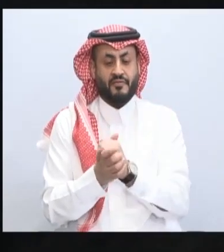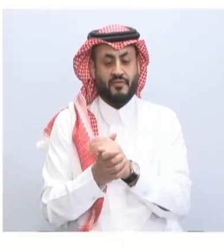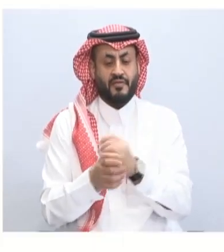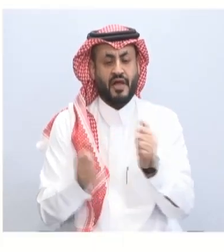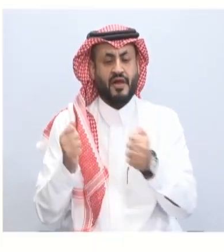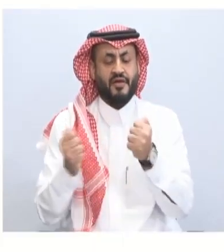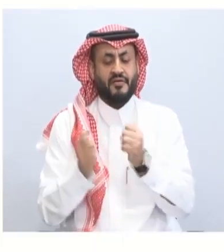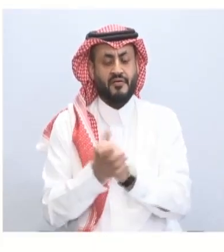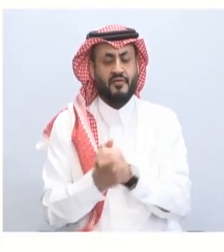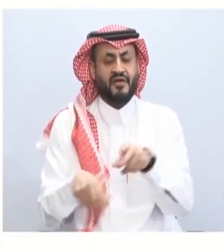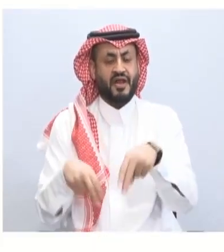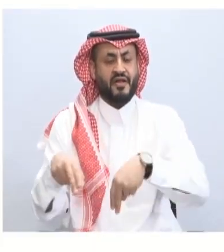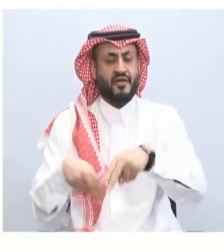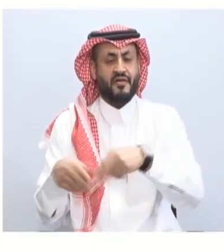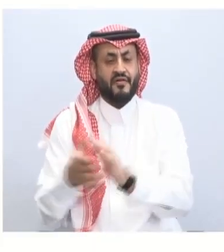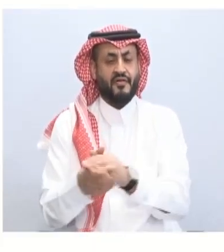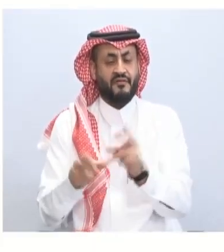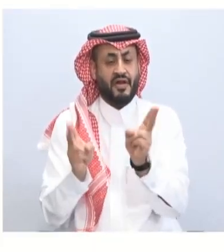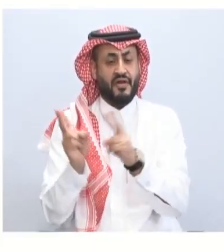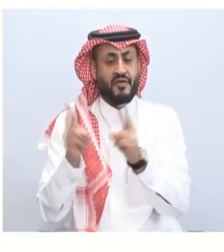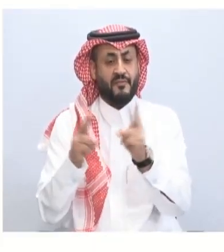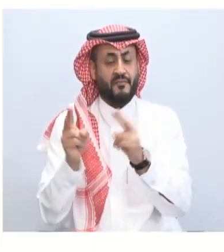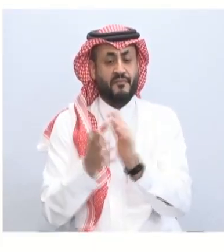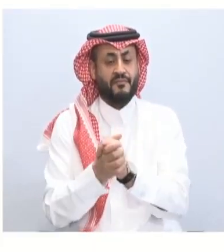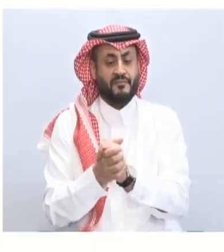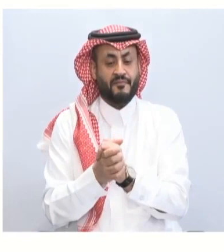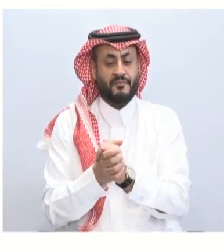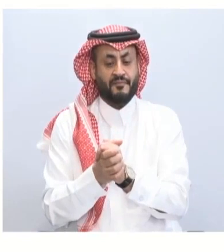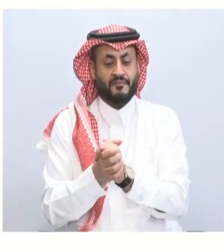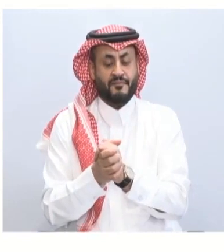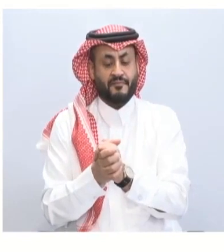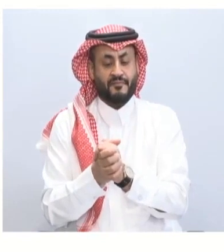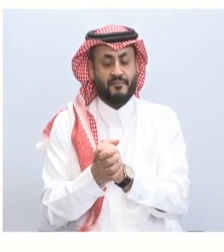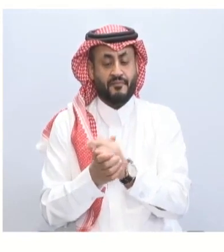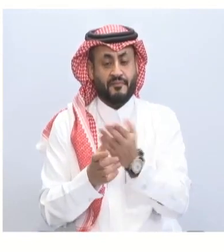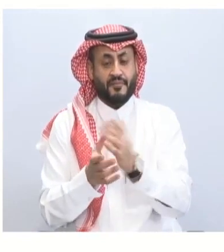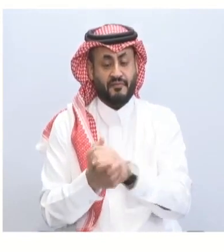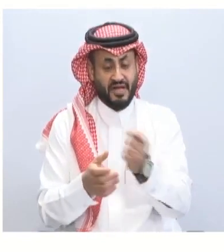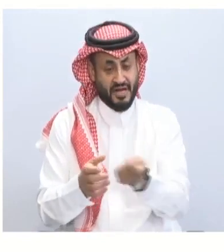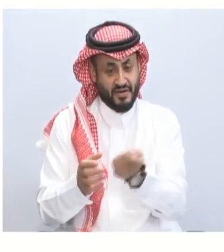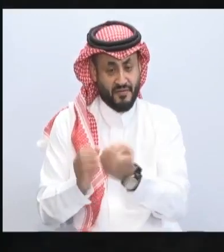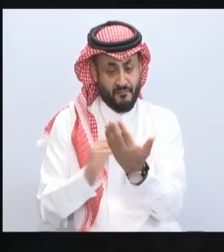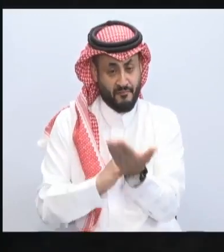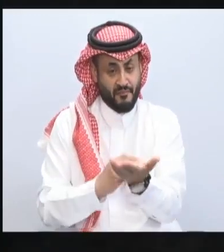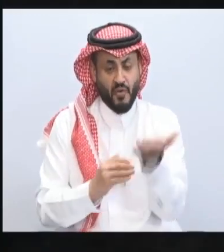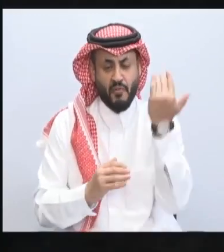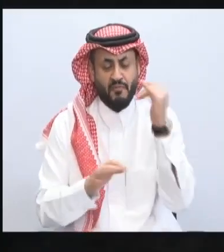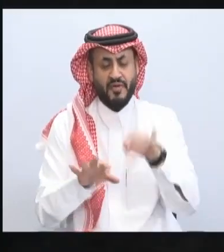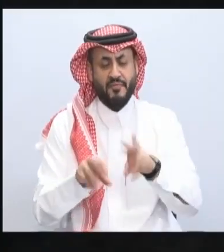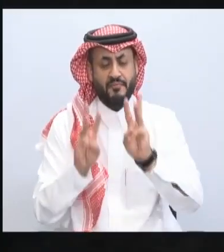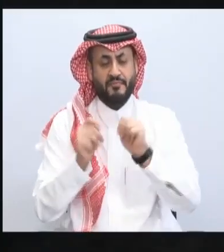revise some ways to contact people or to reach out. People used to write letters before